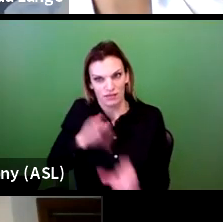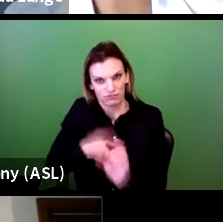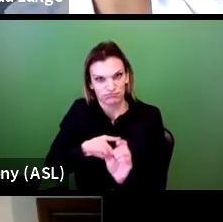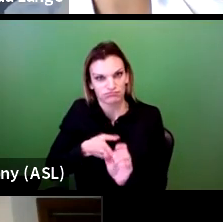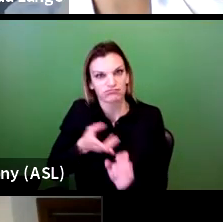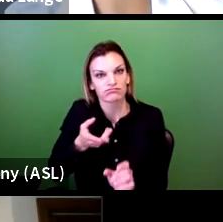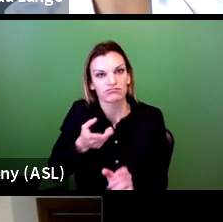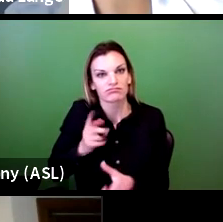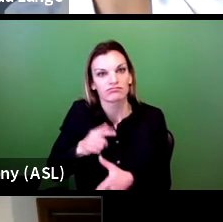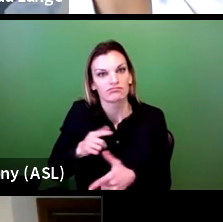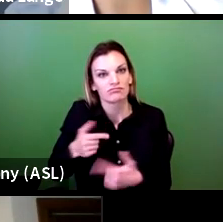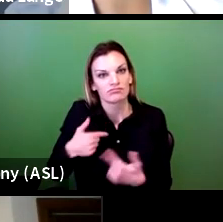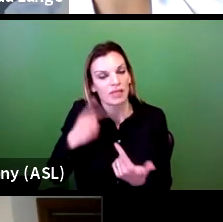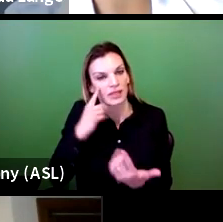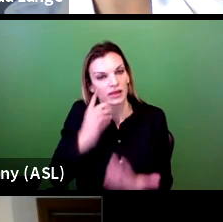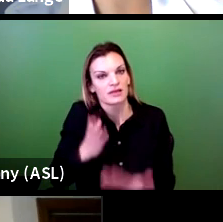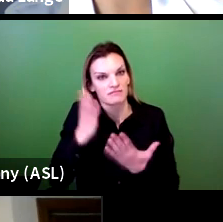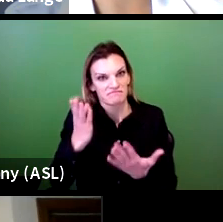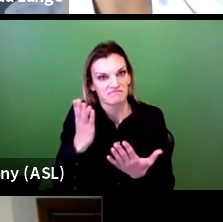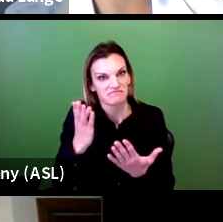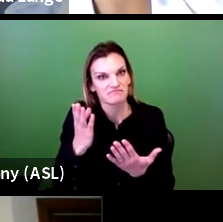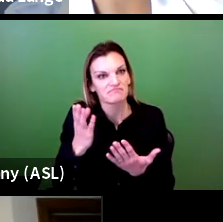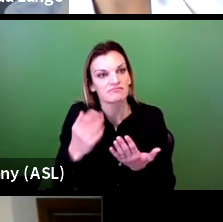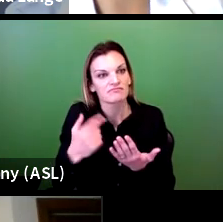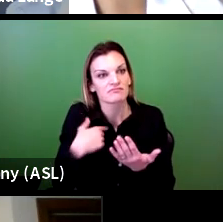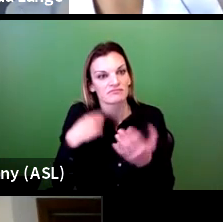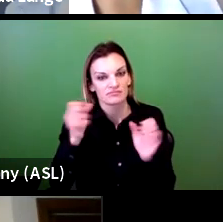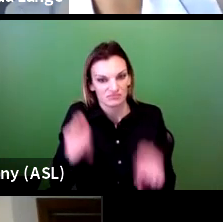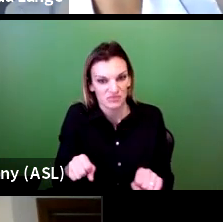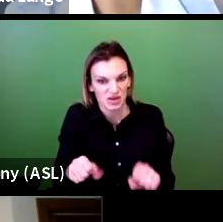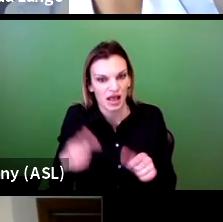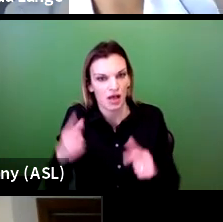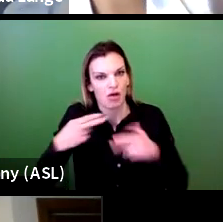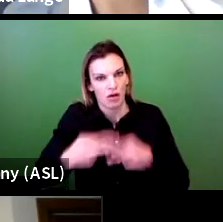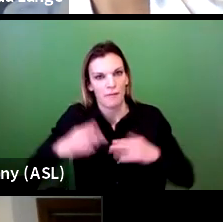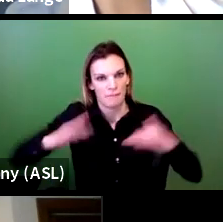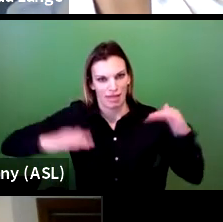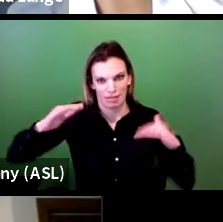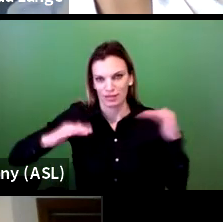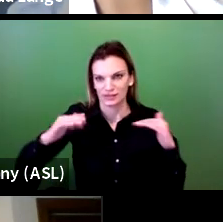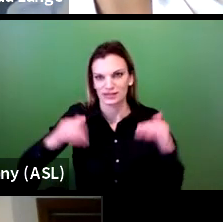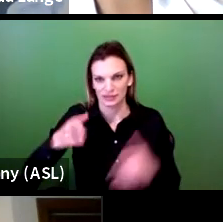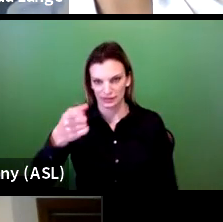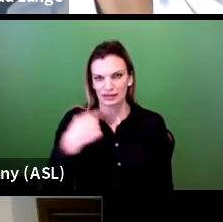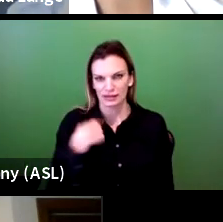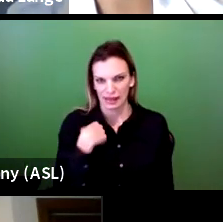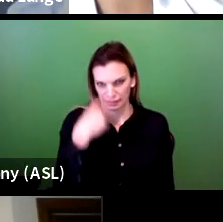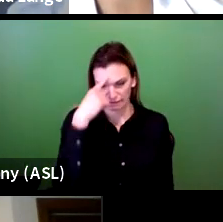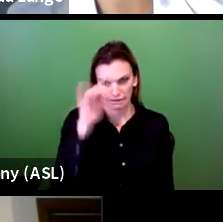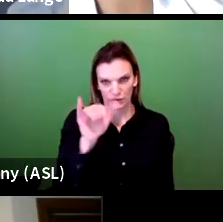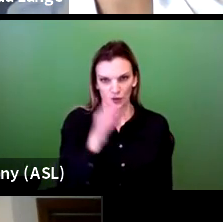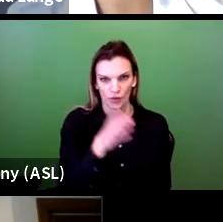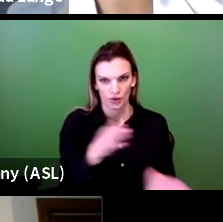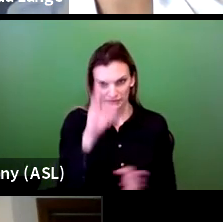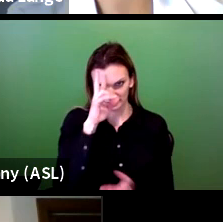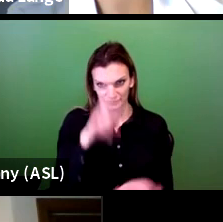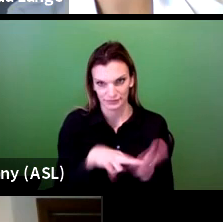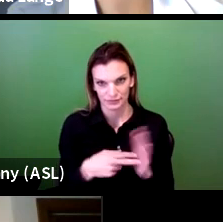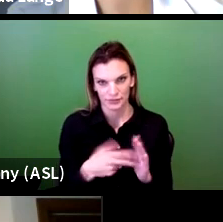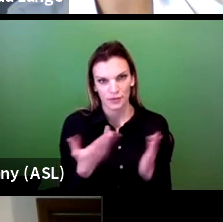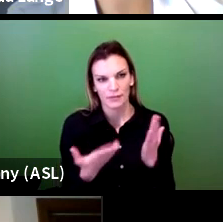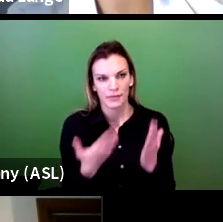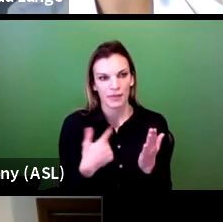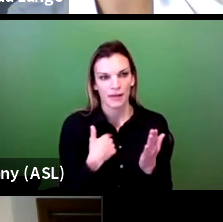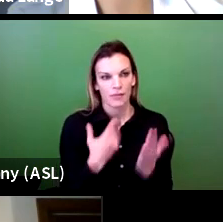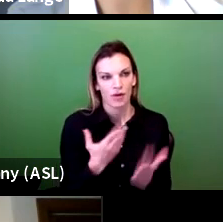want to offer that we try to be perceived as balanced, which I think was the intention behind your approach. So I guess I'm just offering